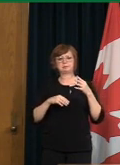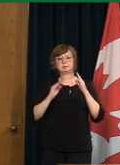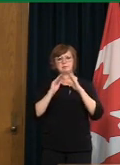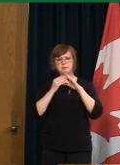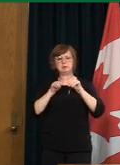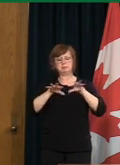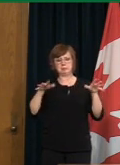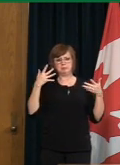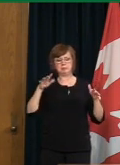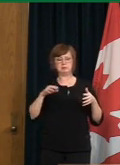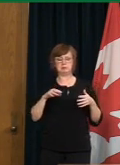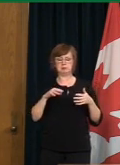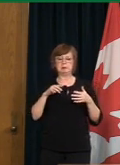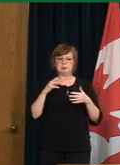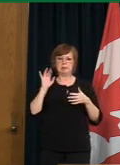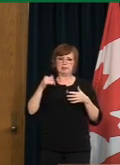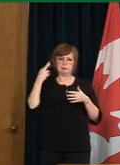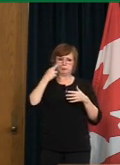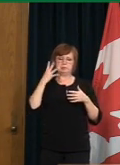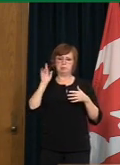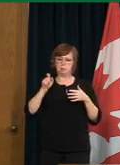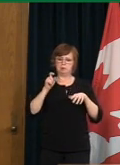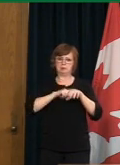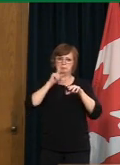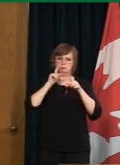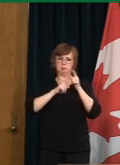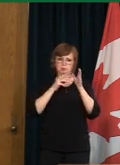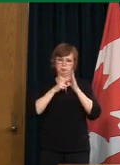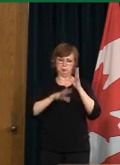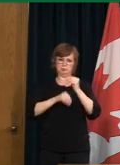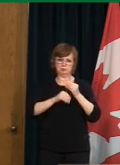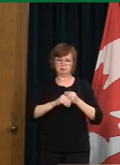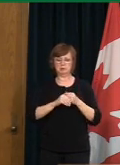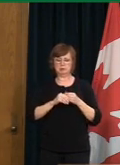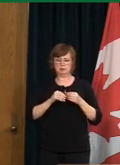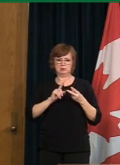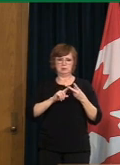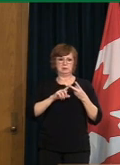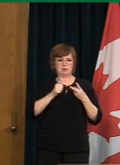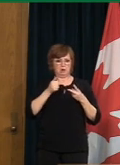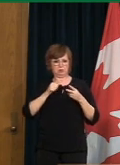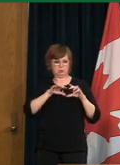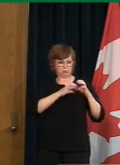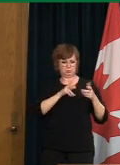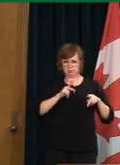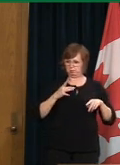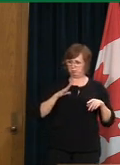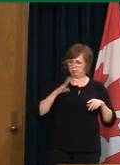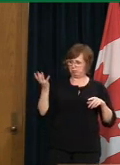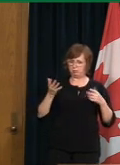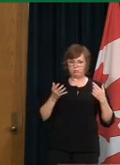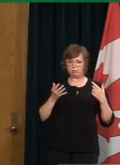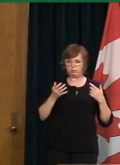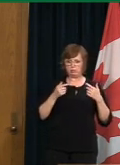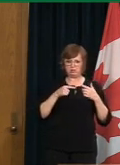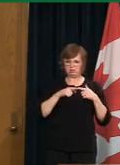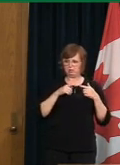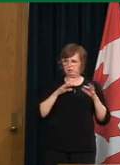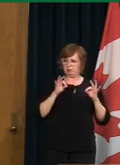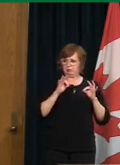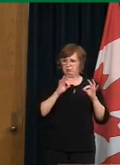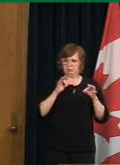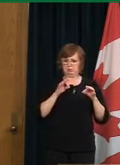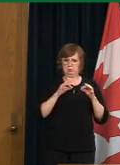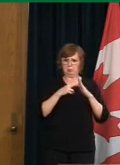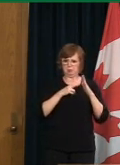control. I know there's likely an equal number of people that are going to ask, why do you not go further? Why not a complete